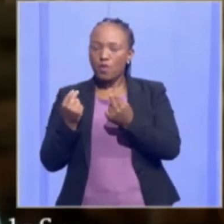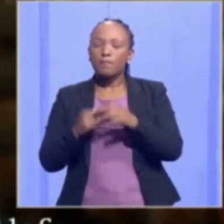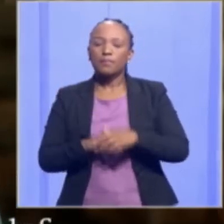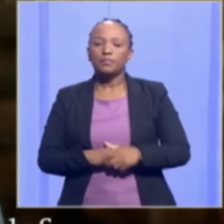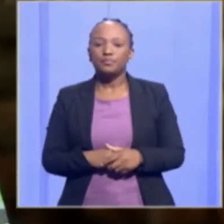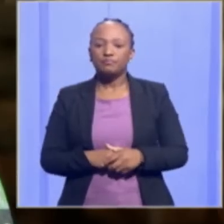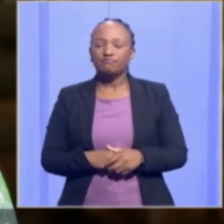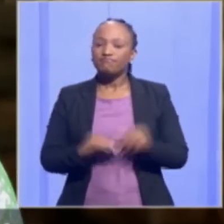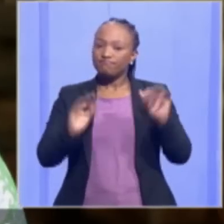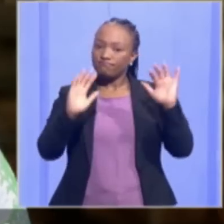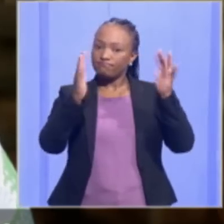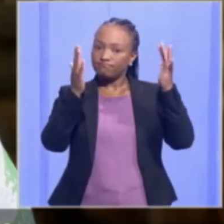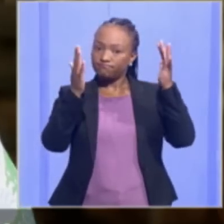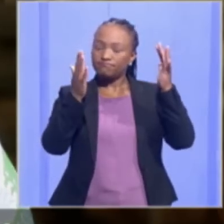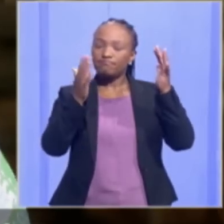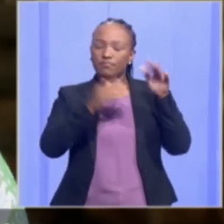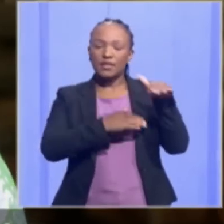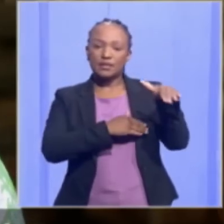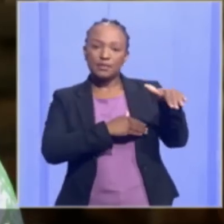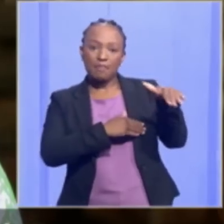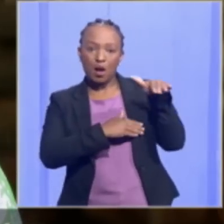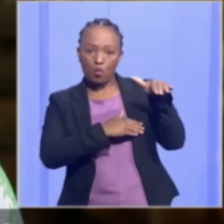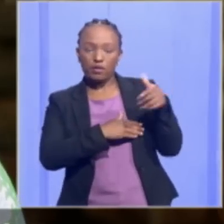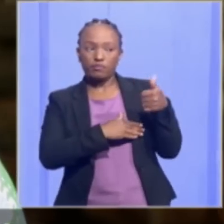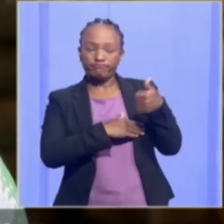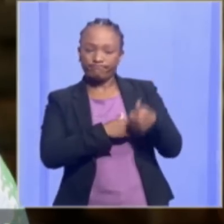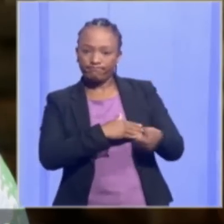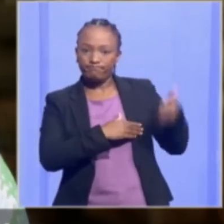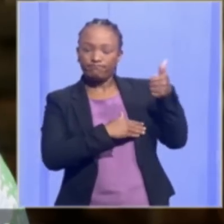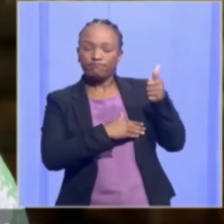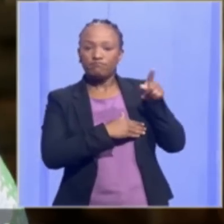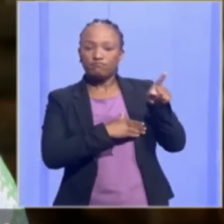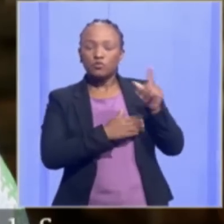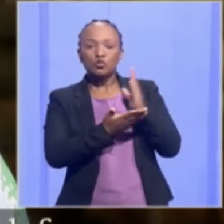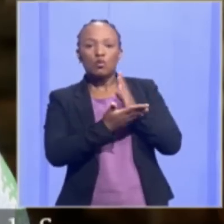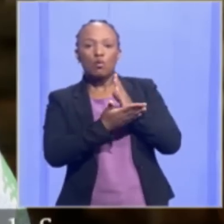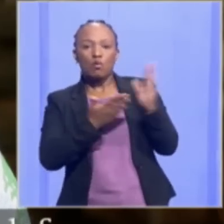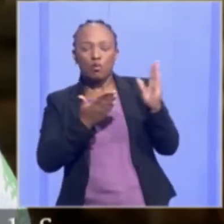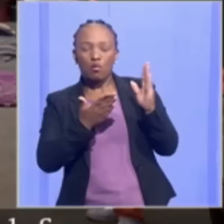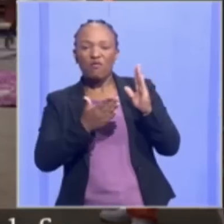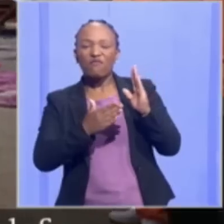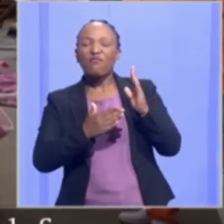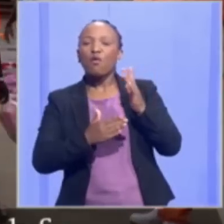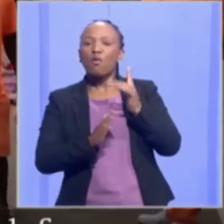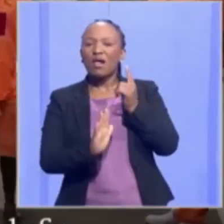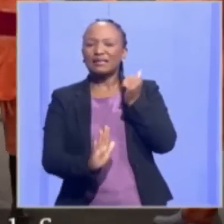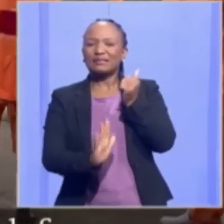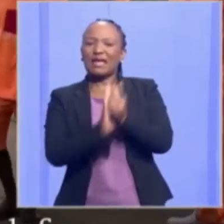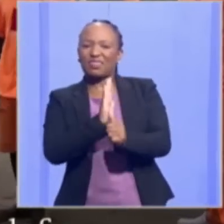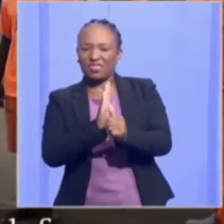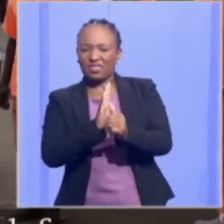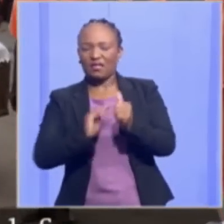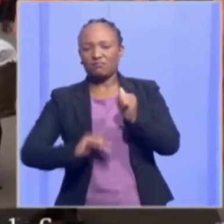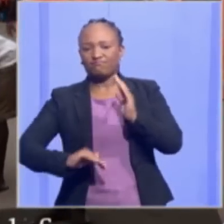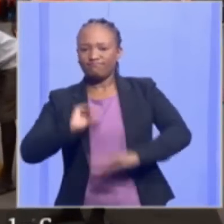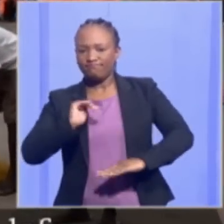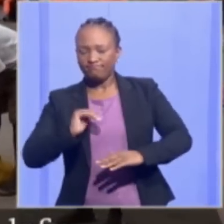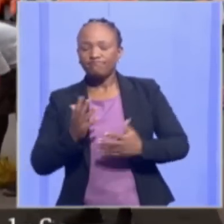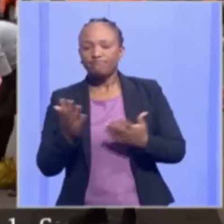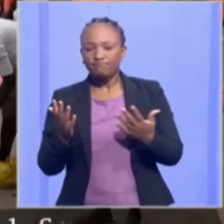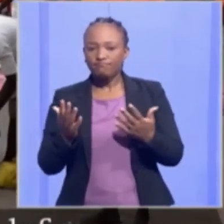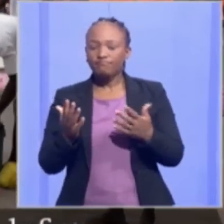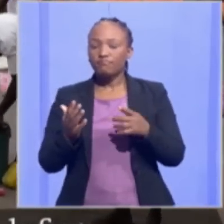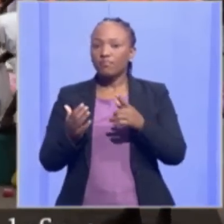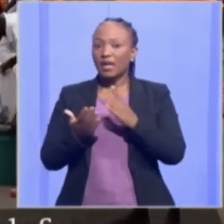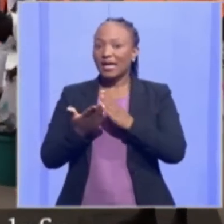decision that the Zimbabwean authorities have taken in abolishing the death penalty. Baitseki ba ditokelo tsa botho ba ngongoreswa ke